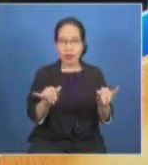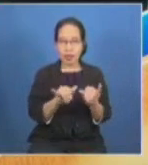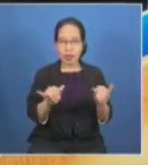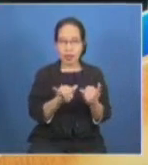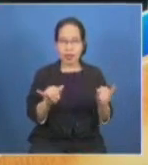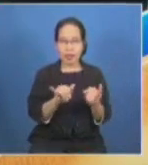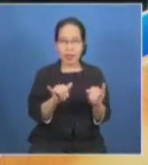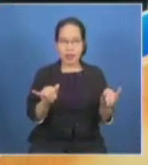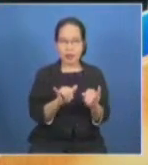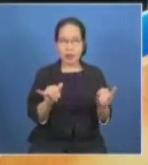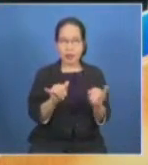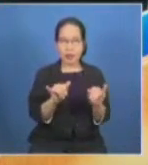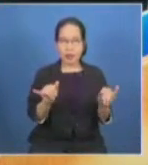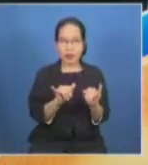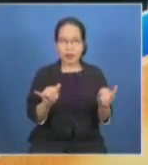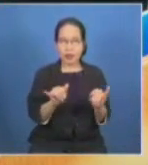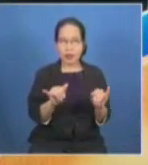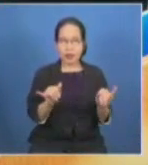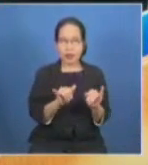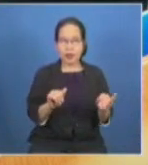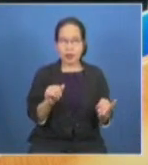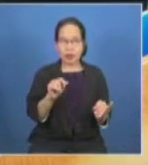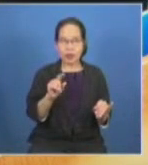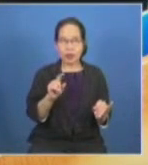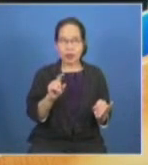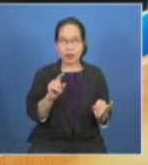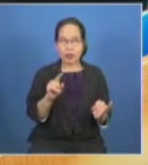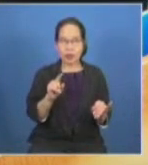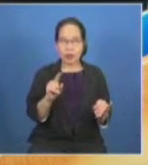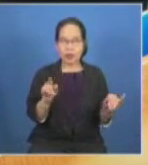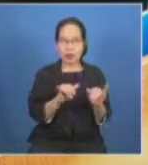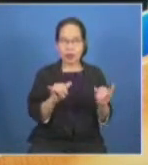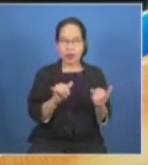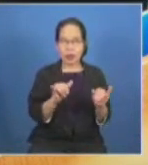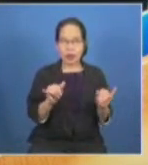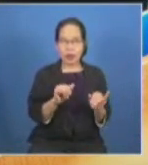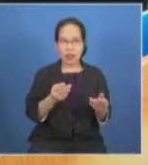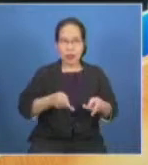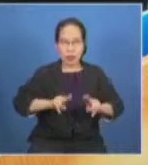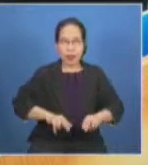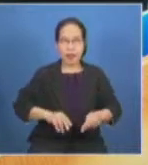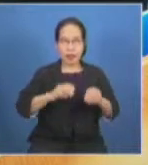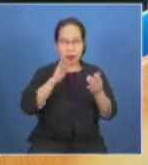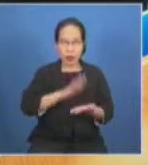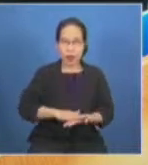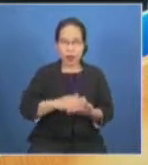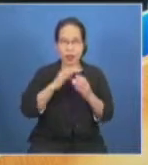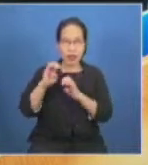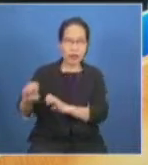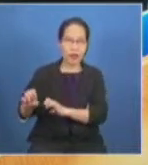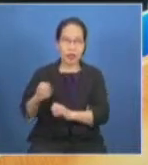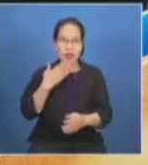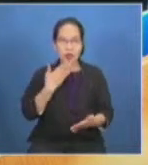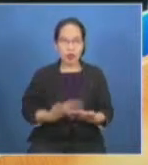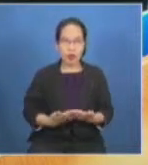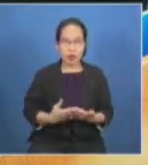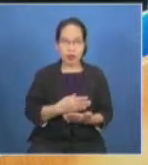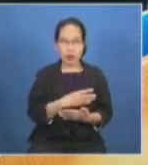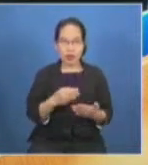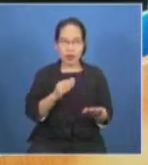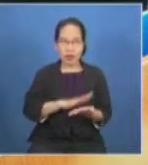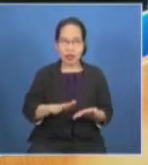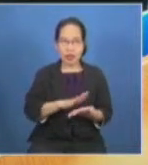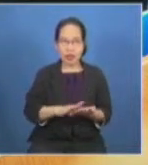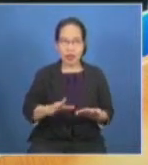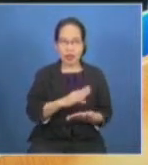may isang pangyayari sa matuwid at sa masama. There is one event to the righteous and to the wicked, to